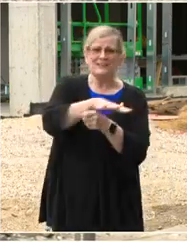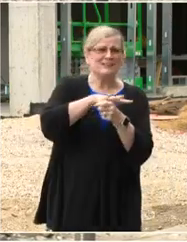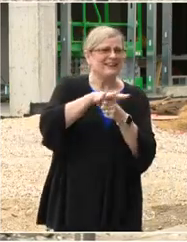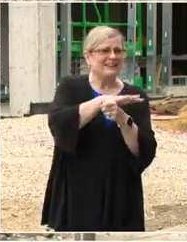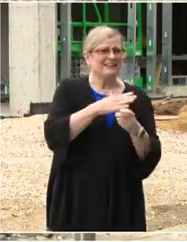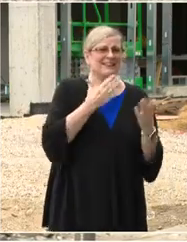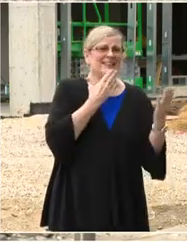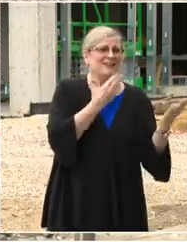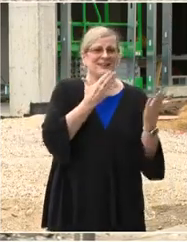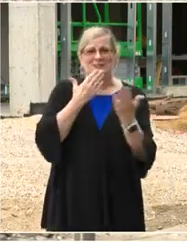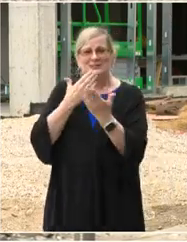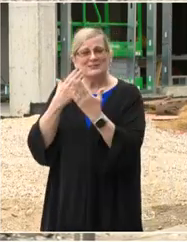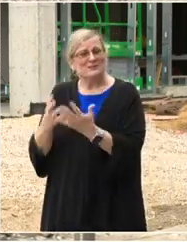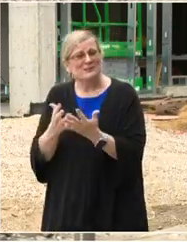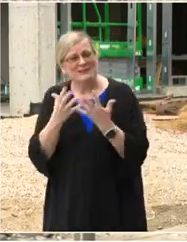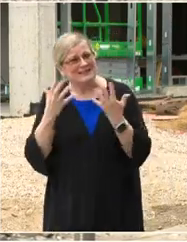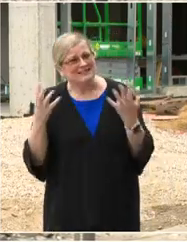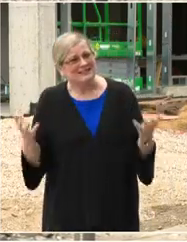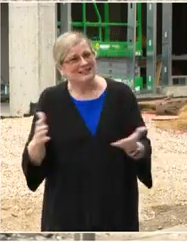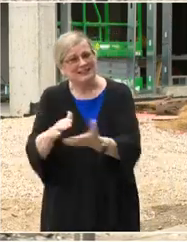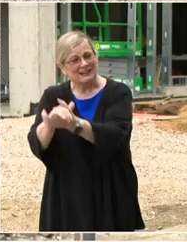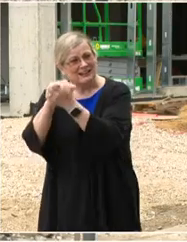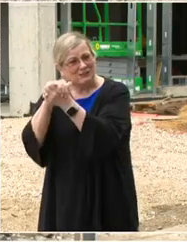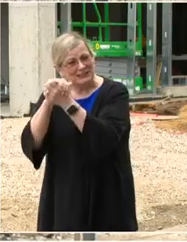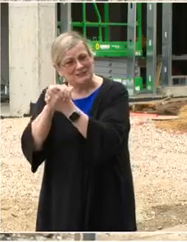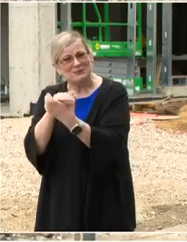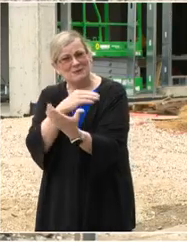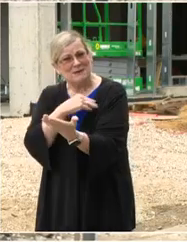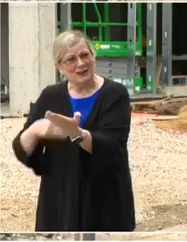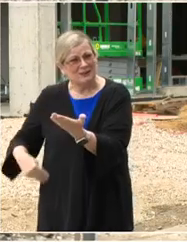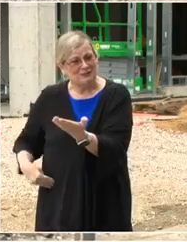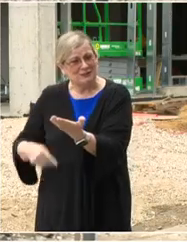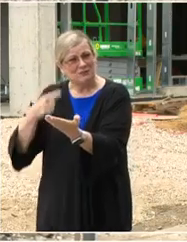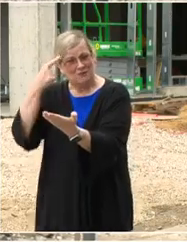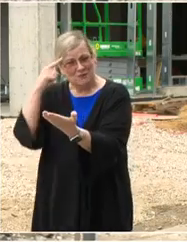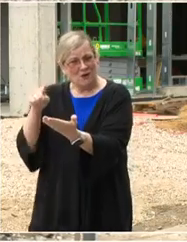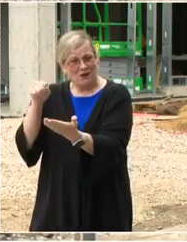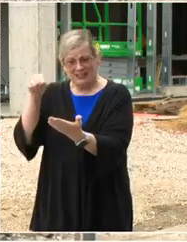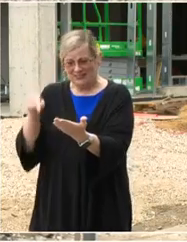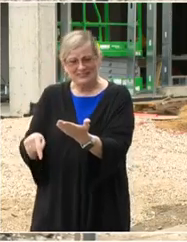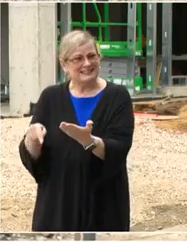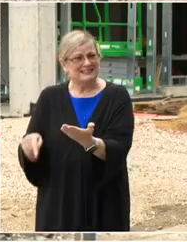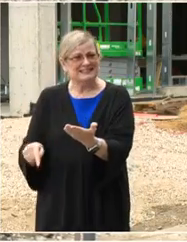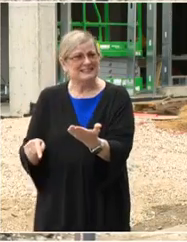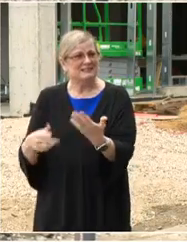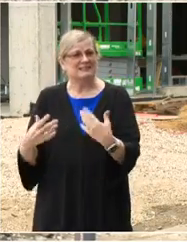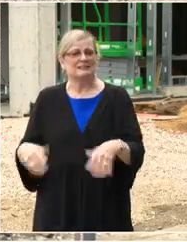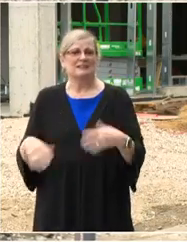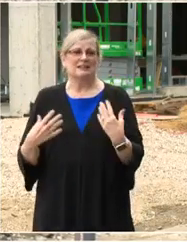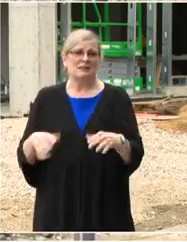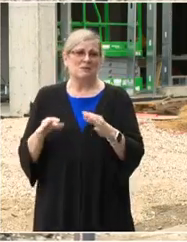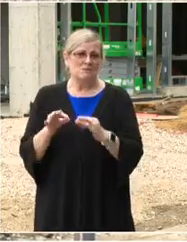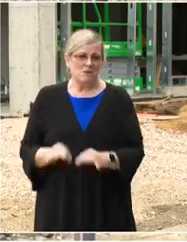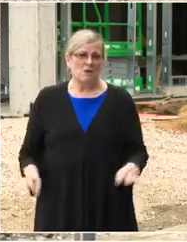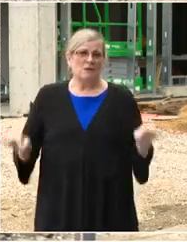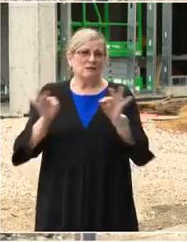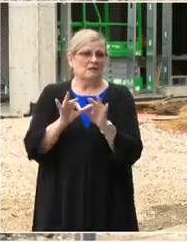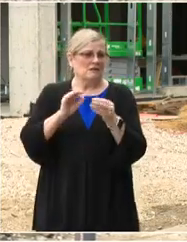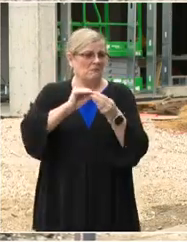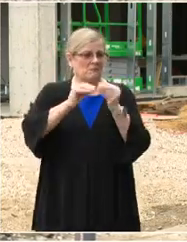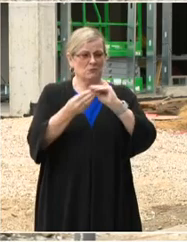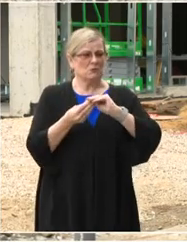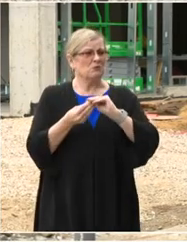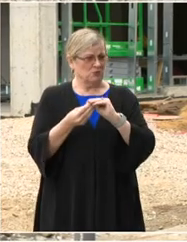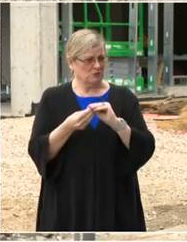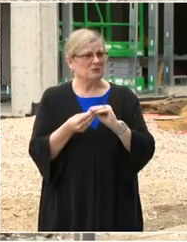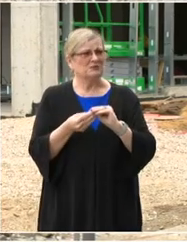And congratulations to the mayor for putting forth this very important number. I must say,